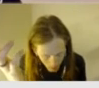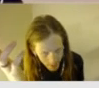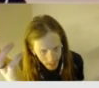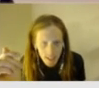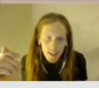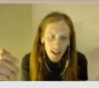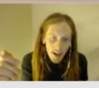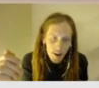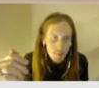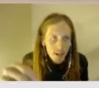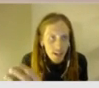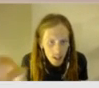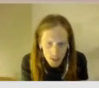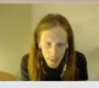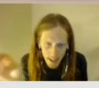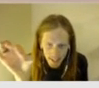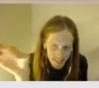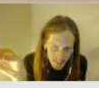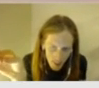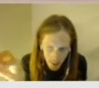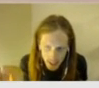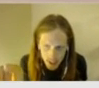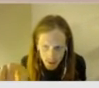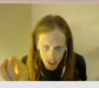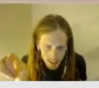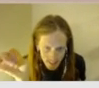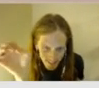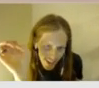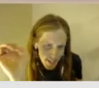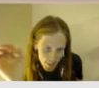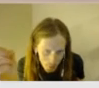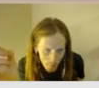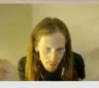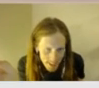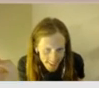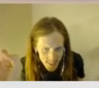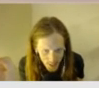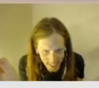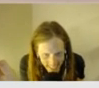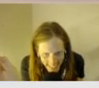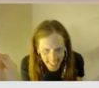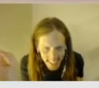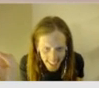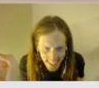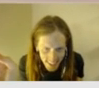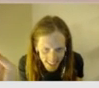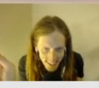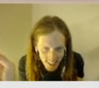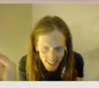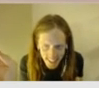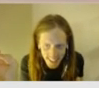were working. But a laundromat is a place you just kind of don't want to be, generally. Like, for